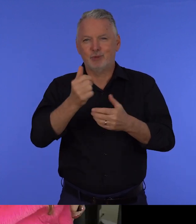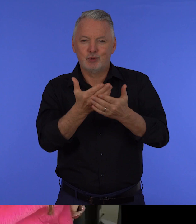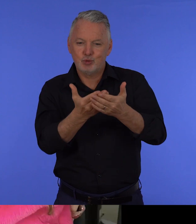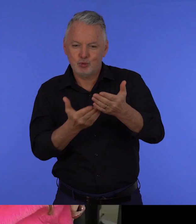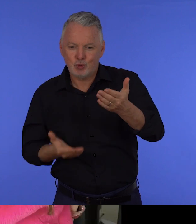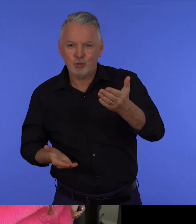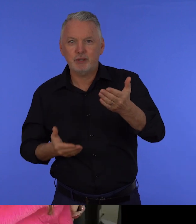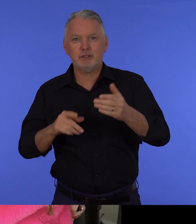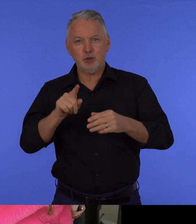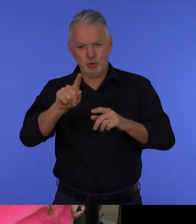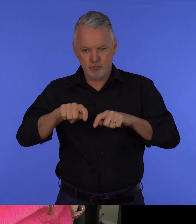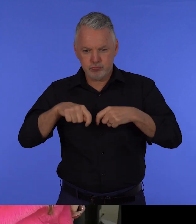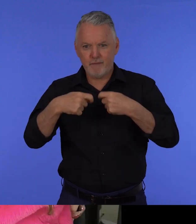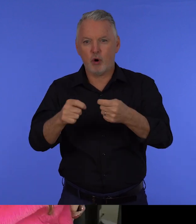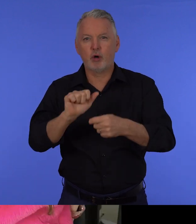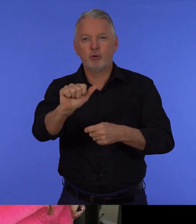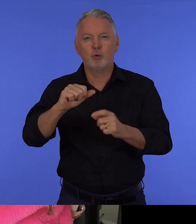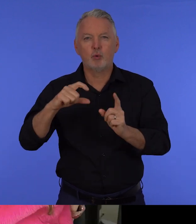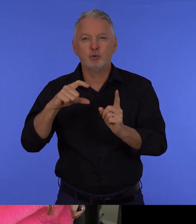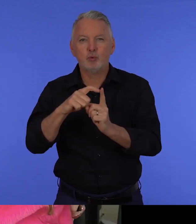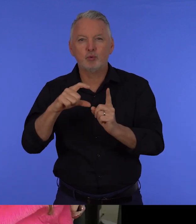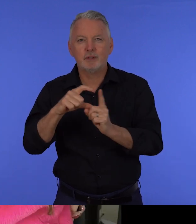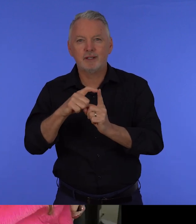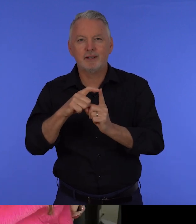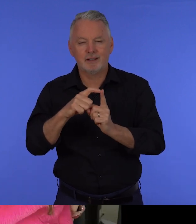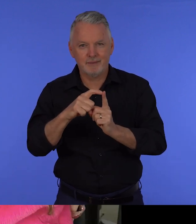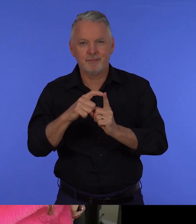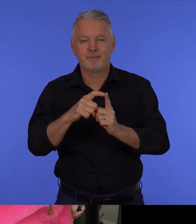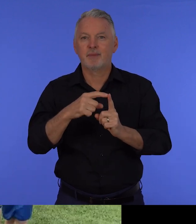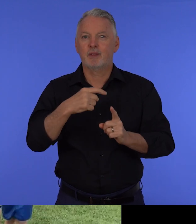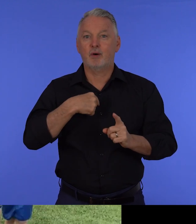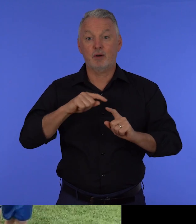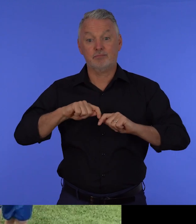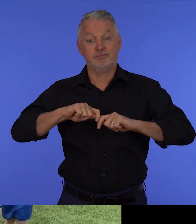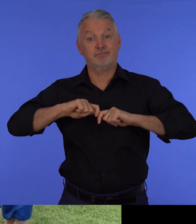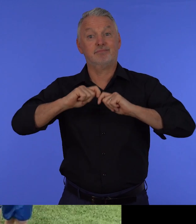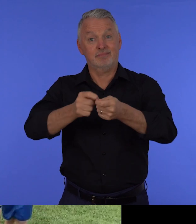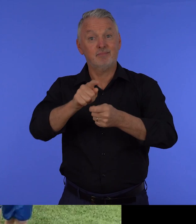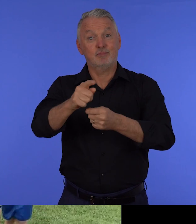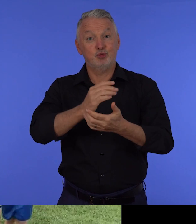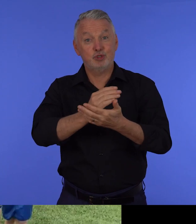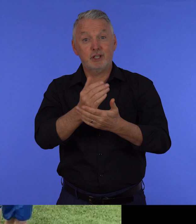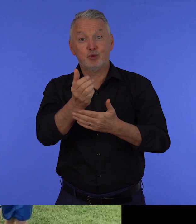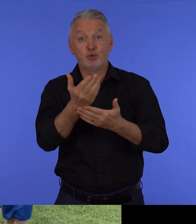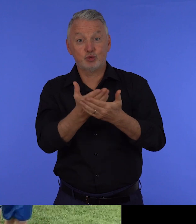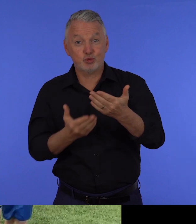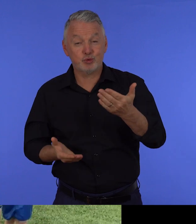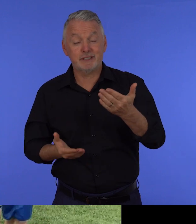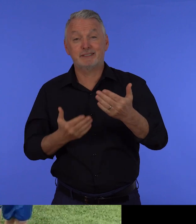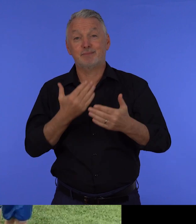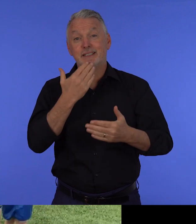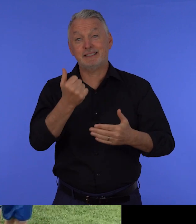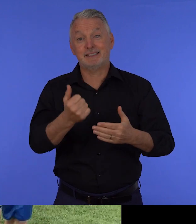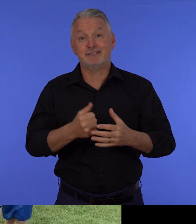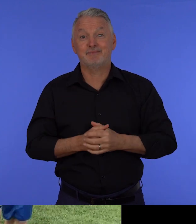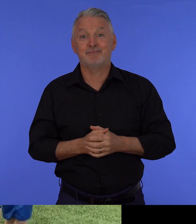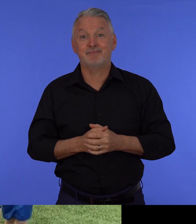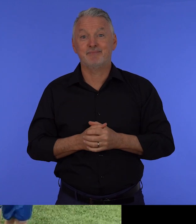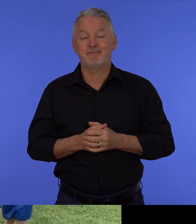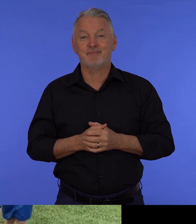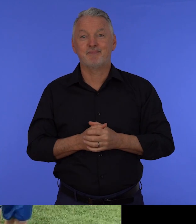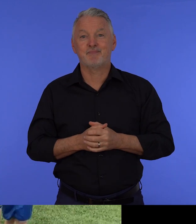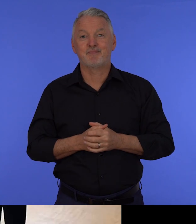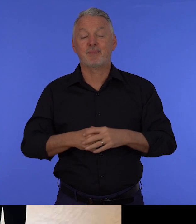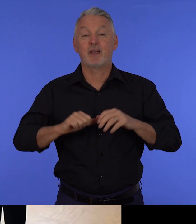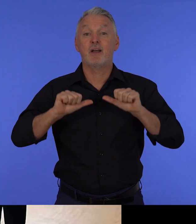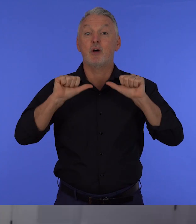activities. I've loved hearing about the opportunities you've actually provided for Aubrey in our earlier talks. And I'll hand over to you and you can